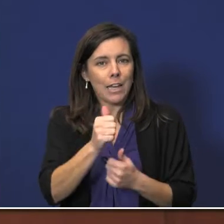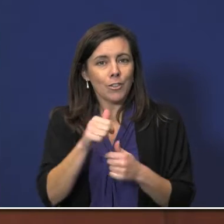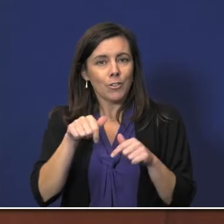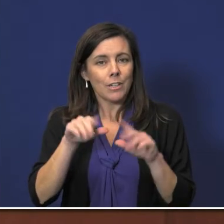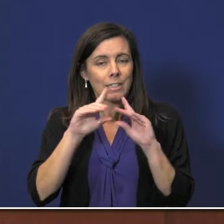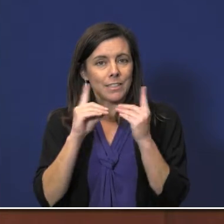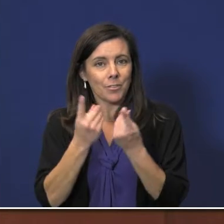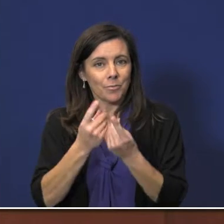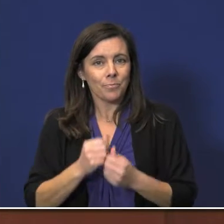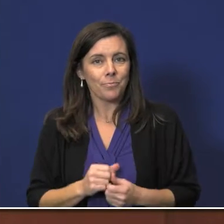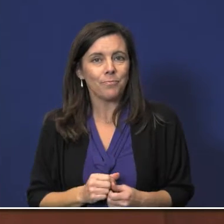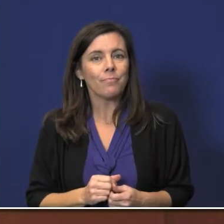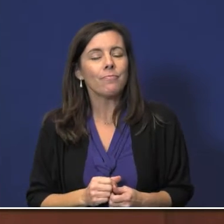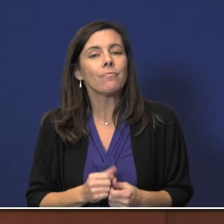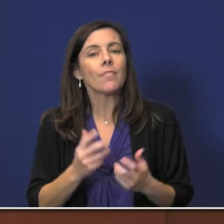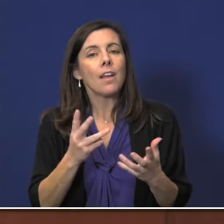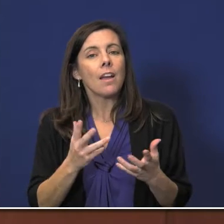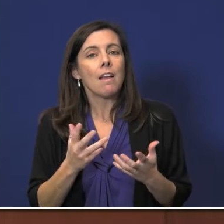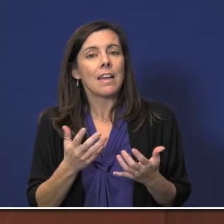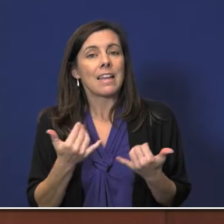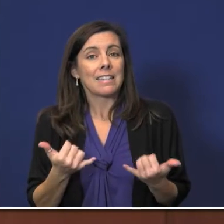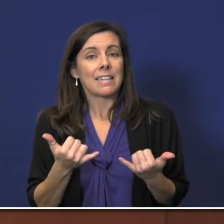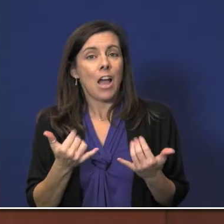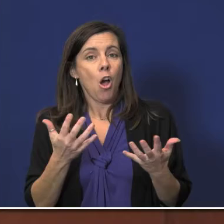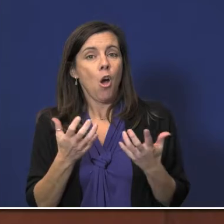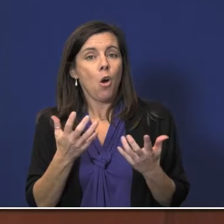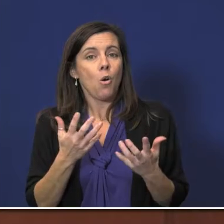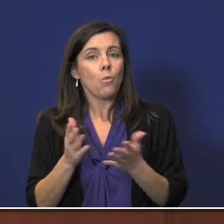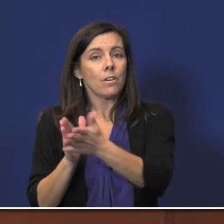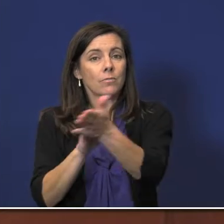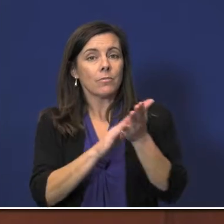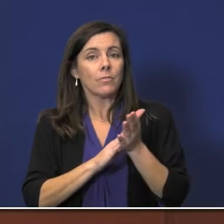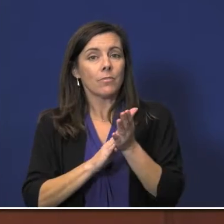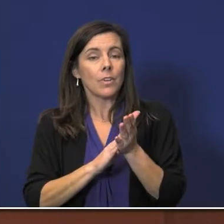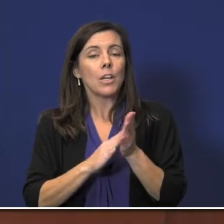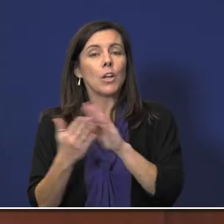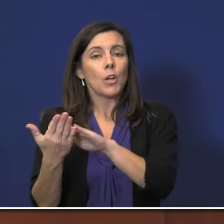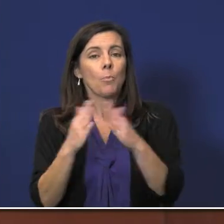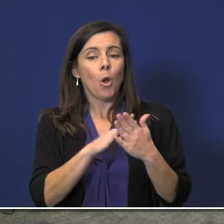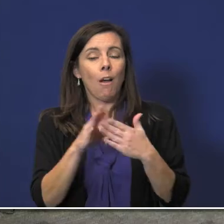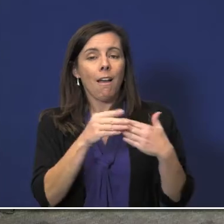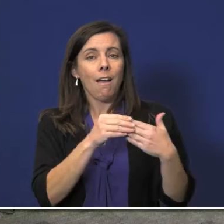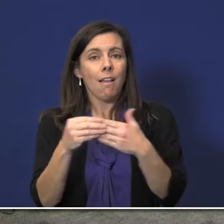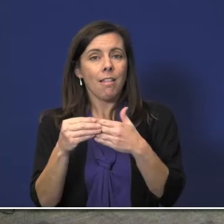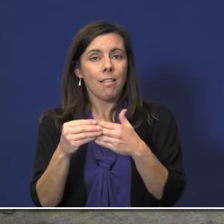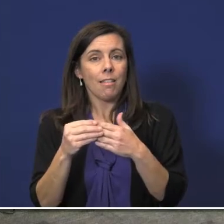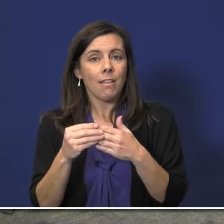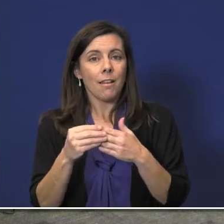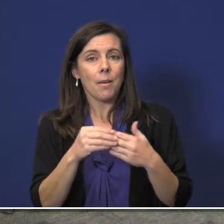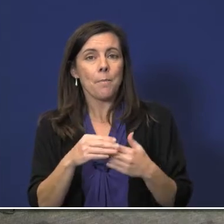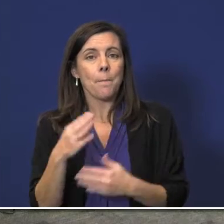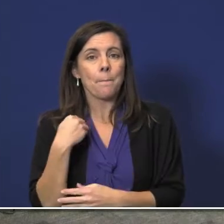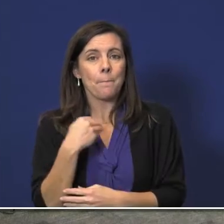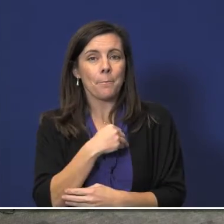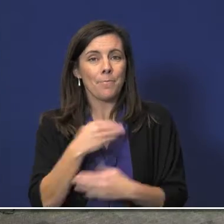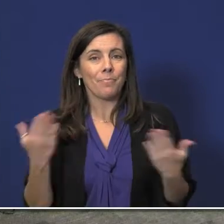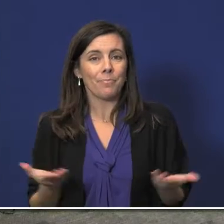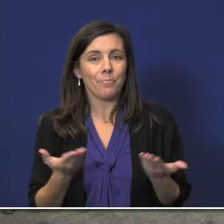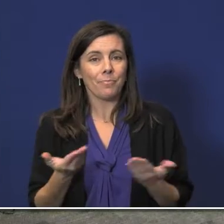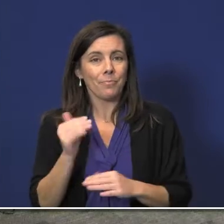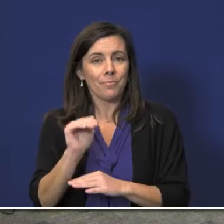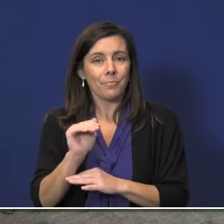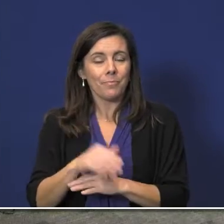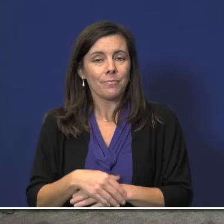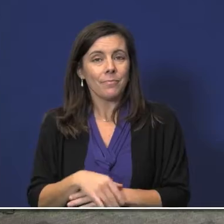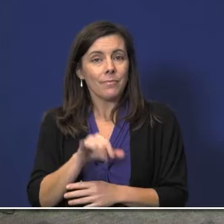District. I would like to take this opportunity to recognize our Community Leadership Committee members who are in attendance this evening.